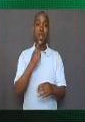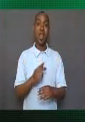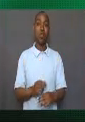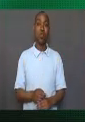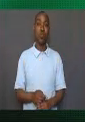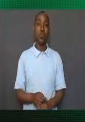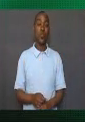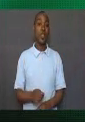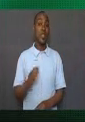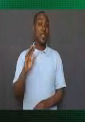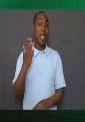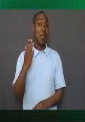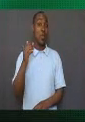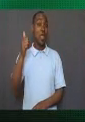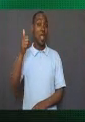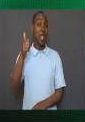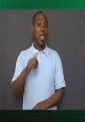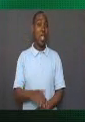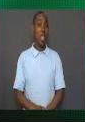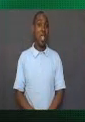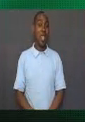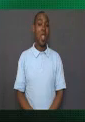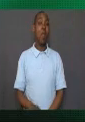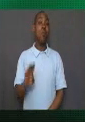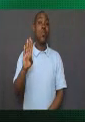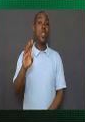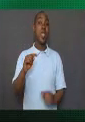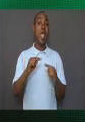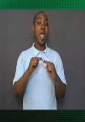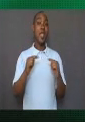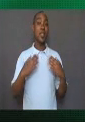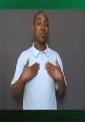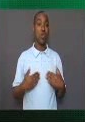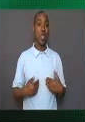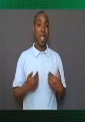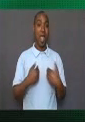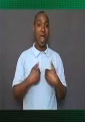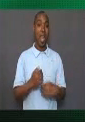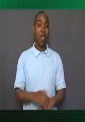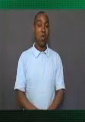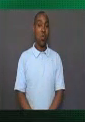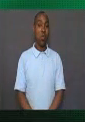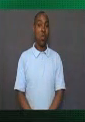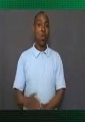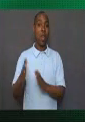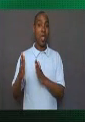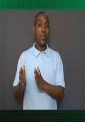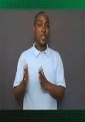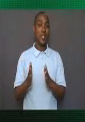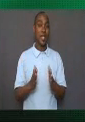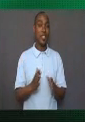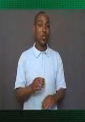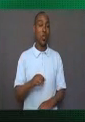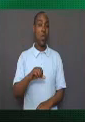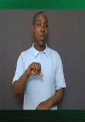Type A has a B antibody, so it can only mix with other